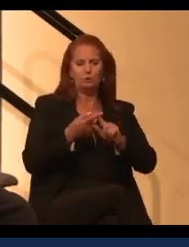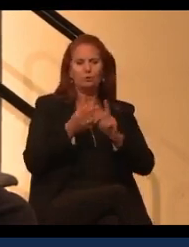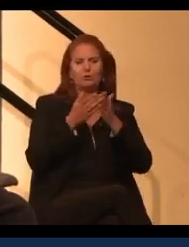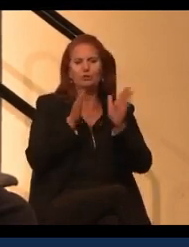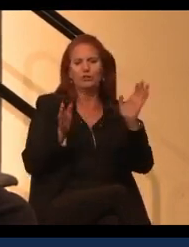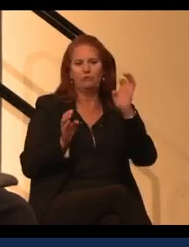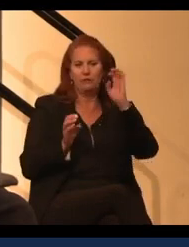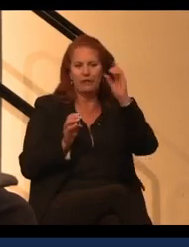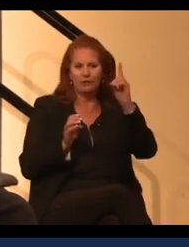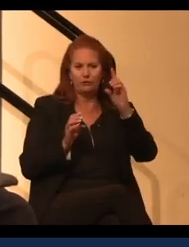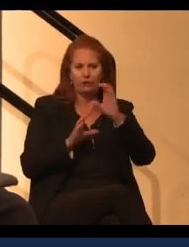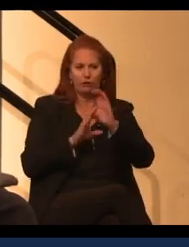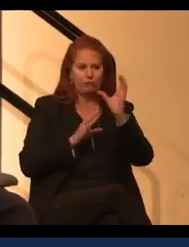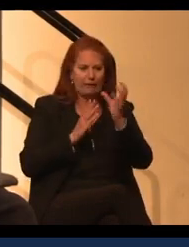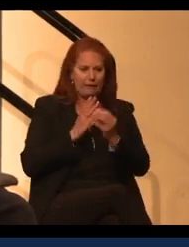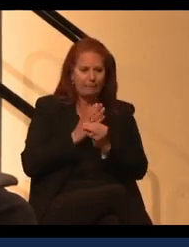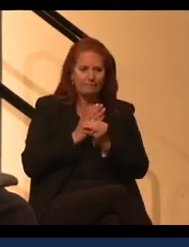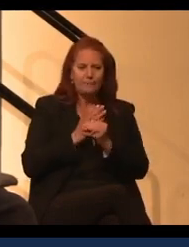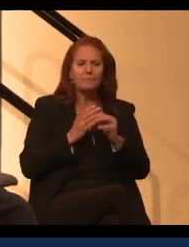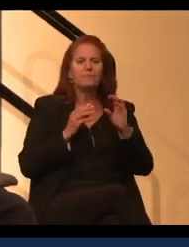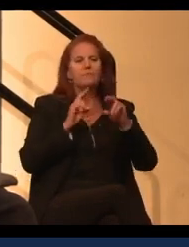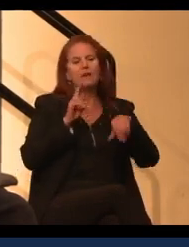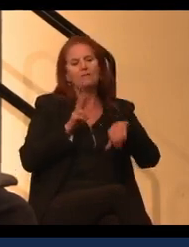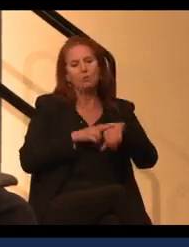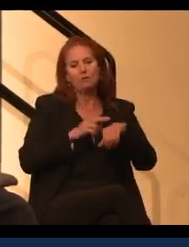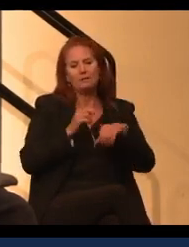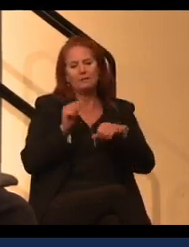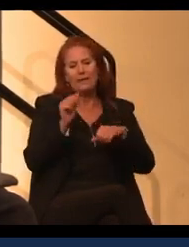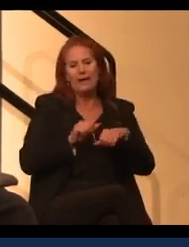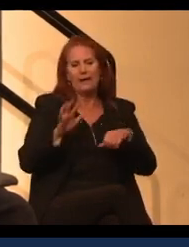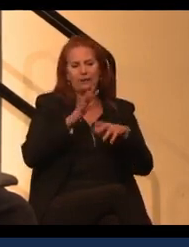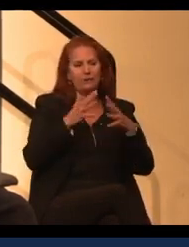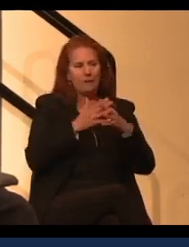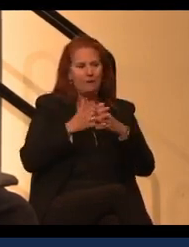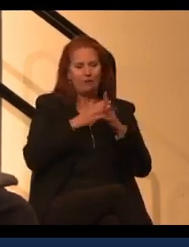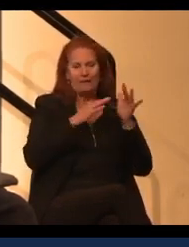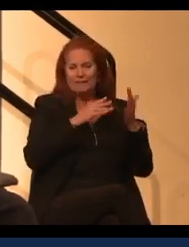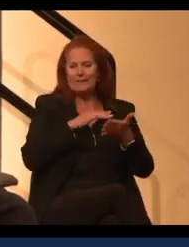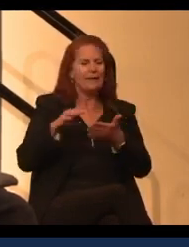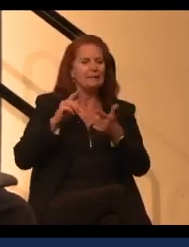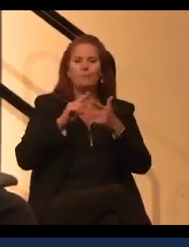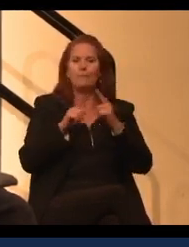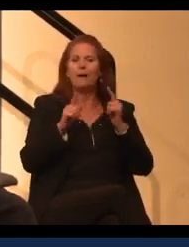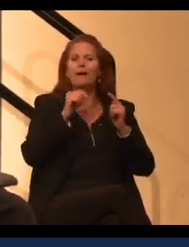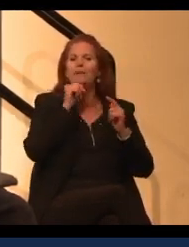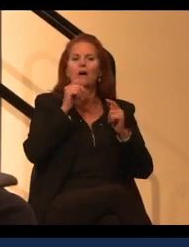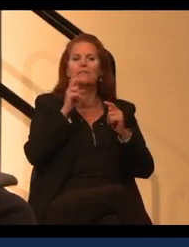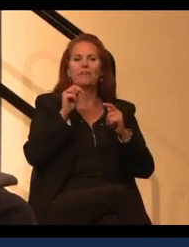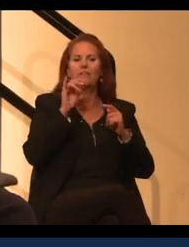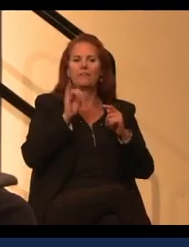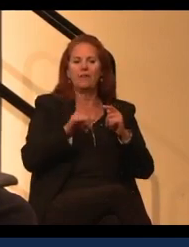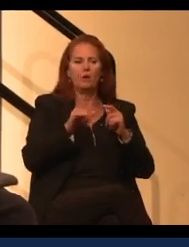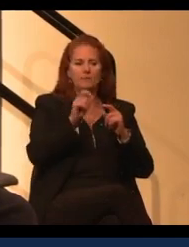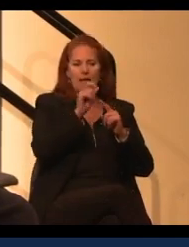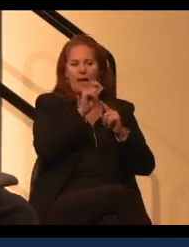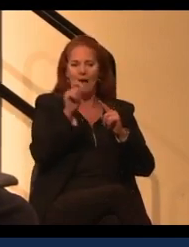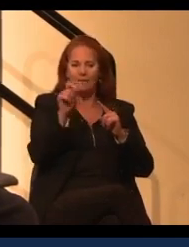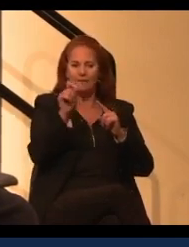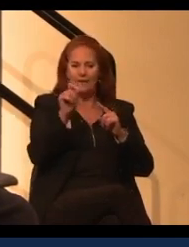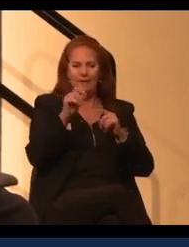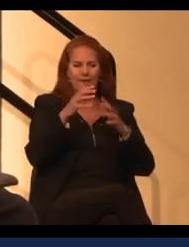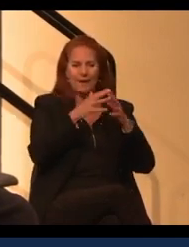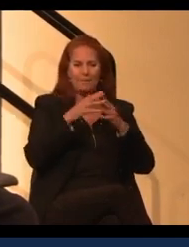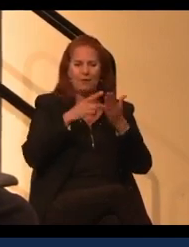general education curriculum? Of course, Asian American Studies programs, but not even those hyphenated American programs,